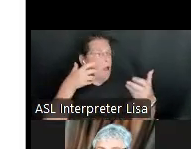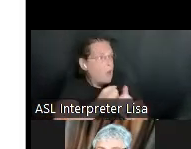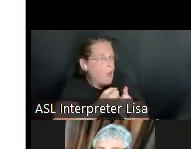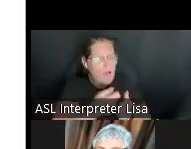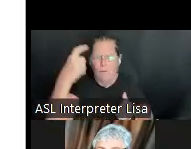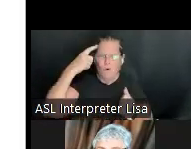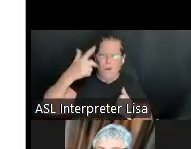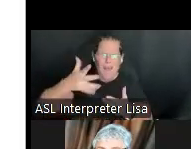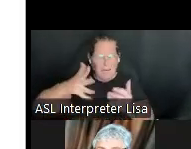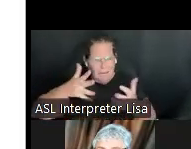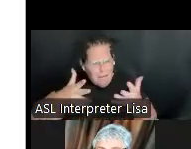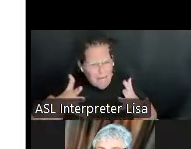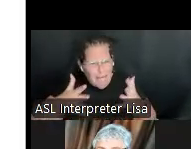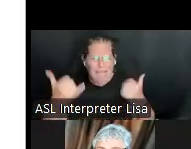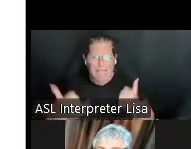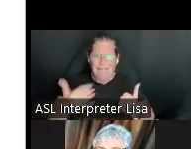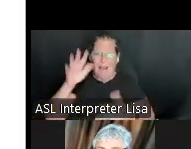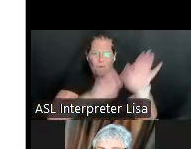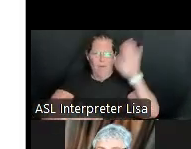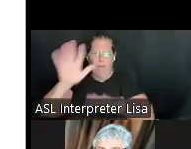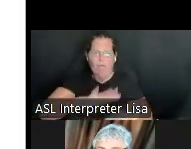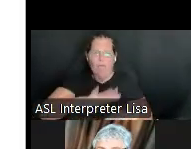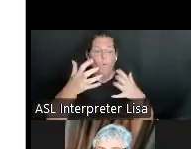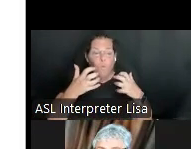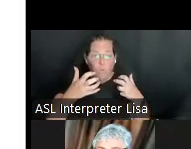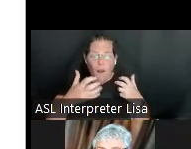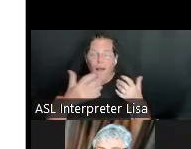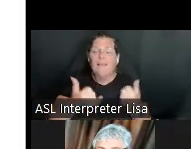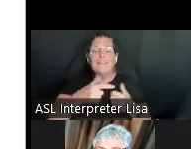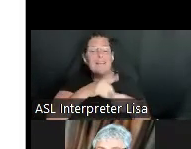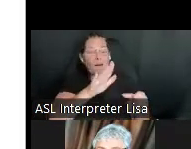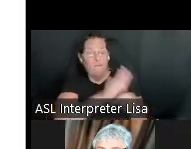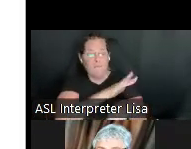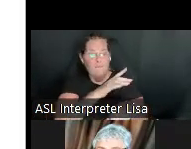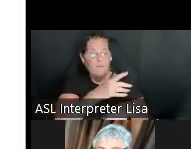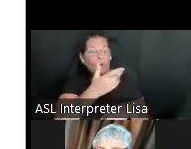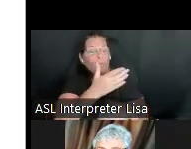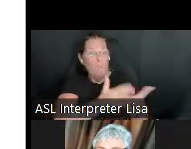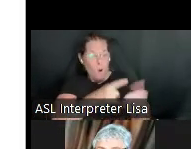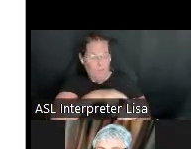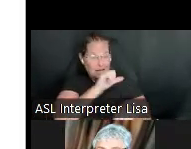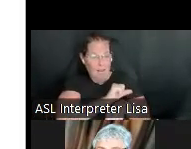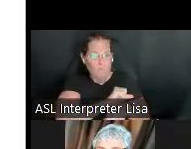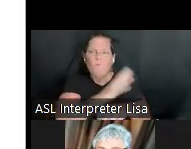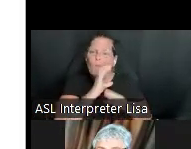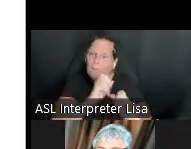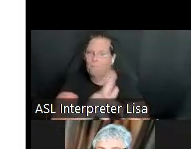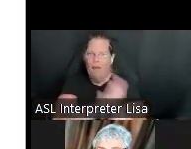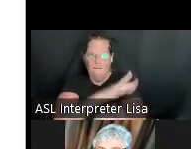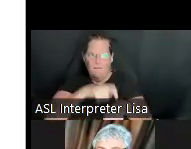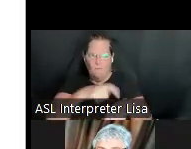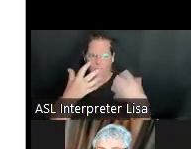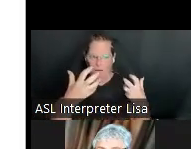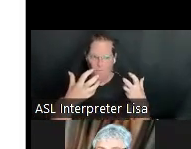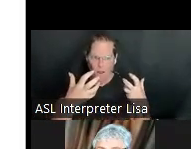preferred field. And her goal is to transition from part-time to full-time employment,